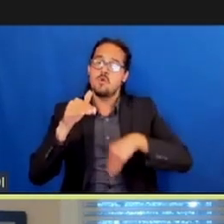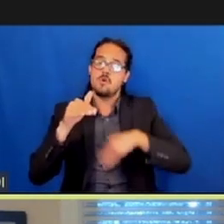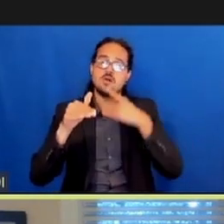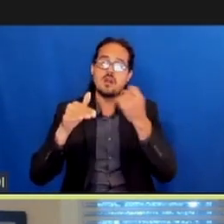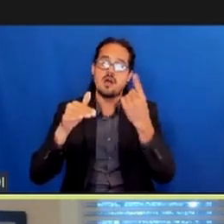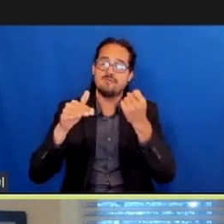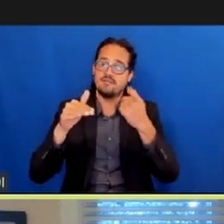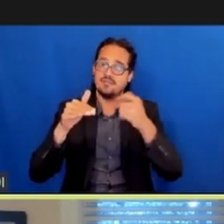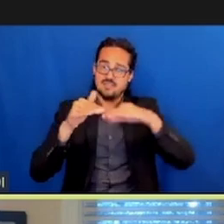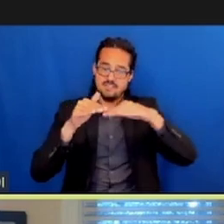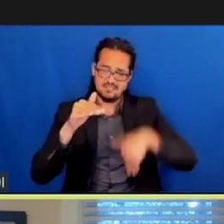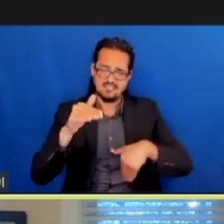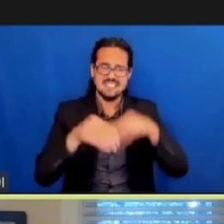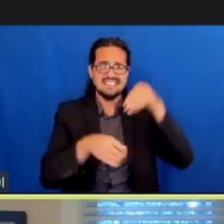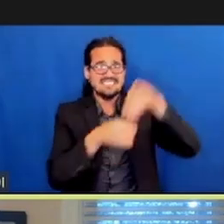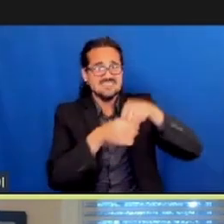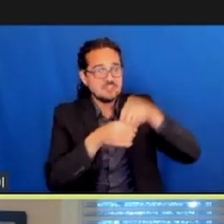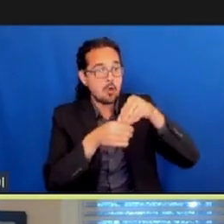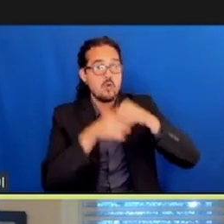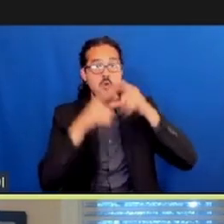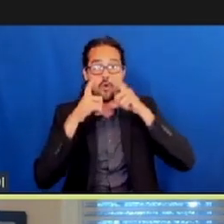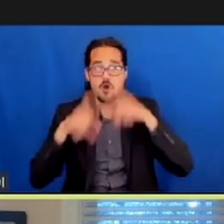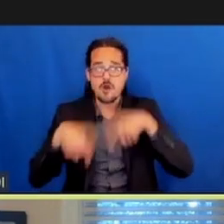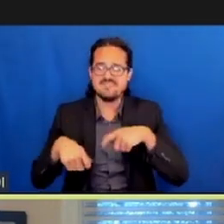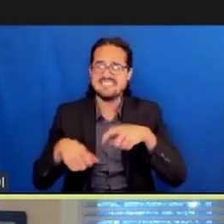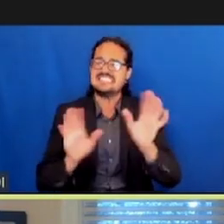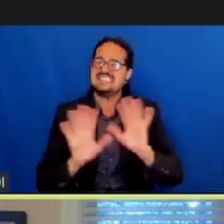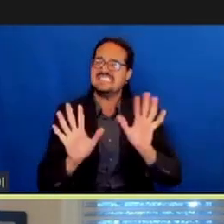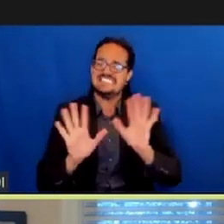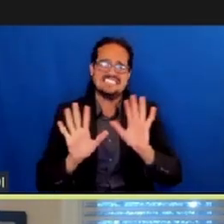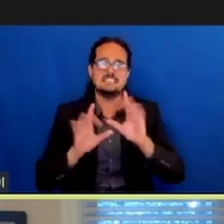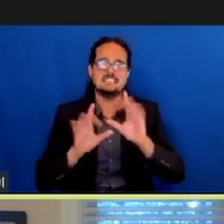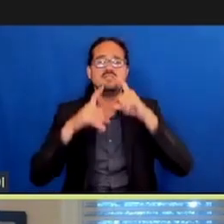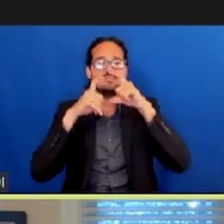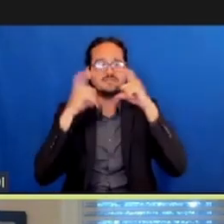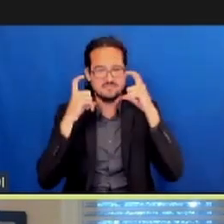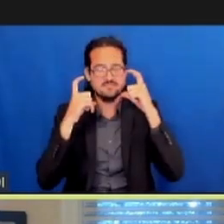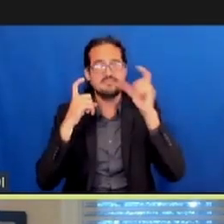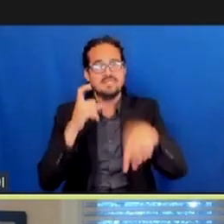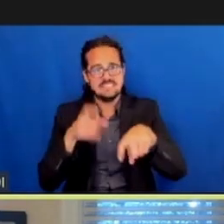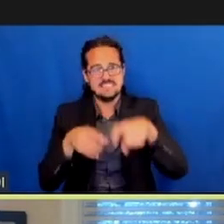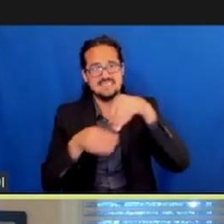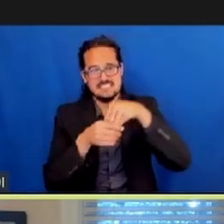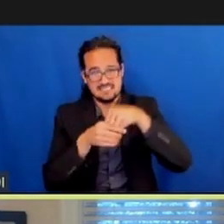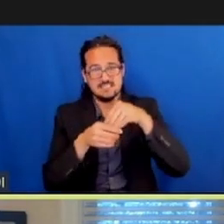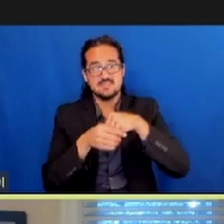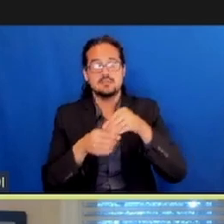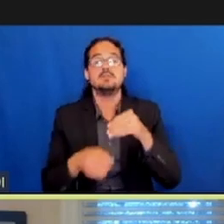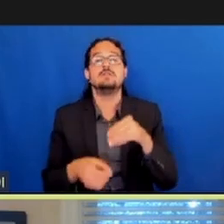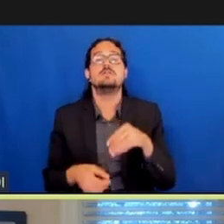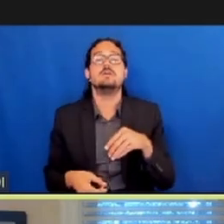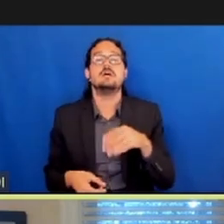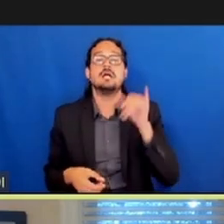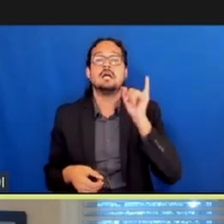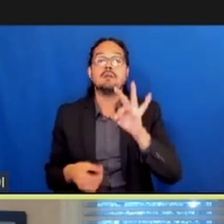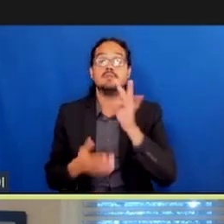they should be wearing a mask, but there'll be mixed communities in many indoor settings. I'm really trying to avoid crowds and confined spaces.